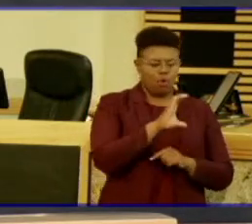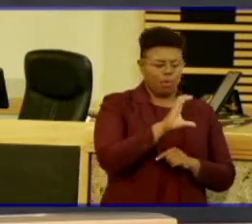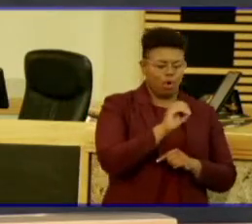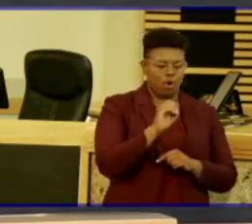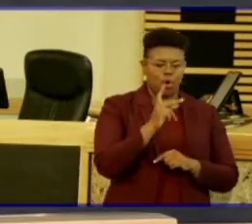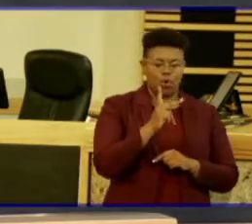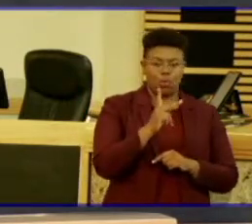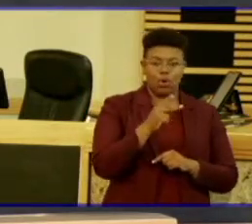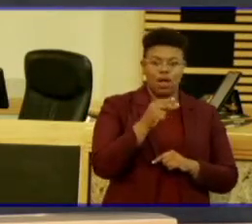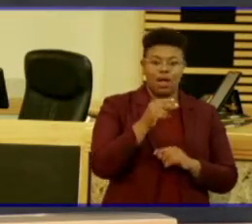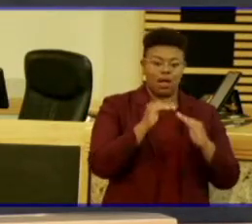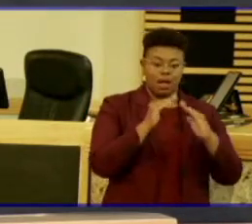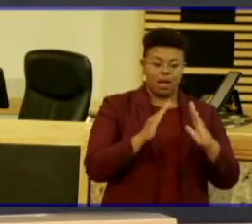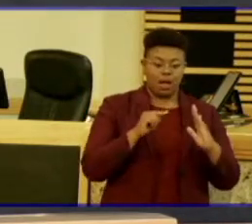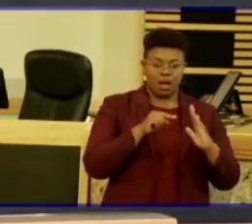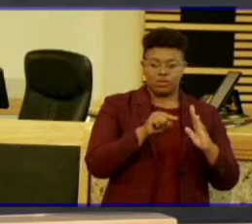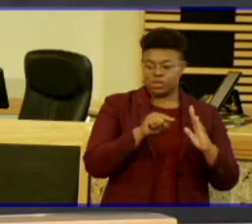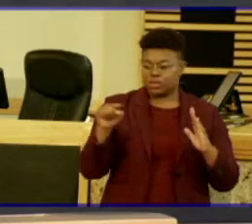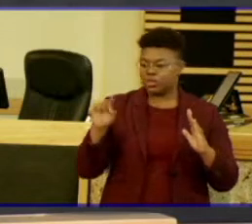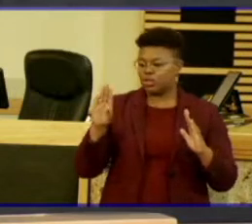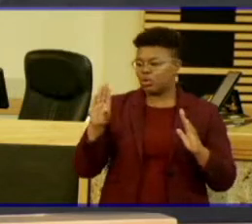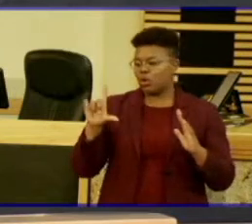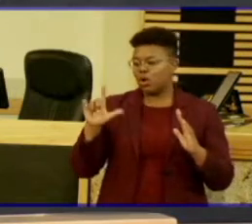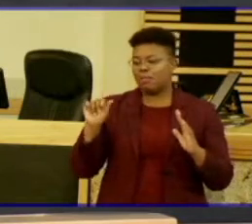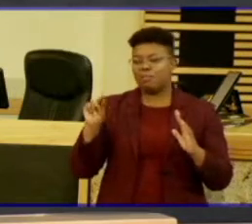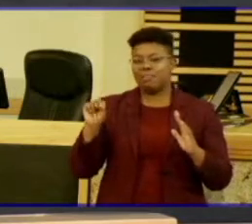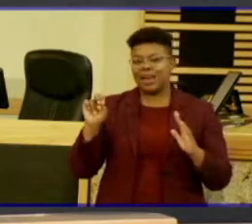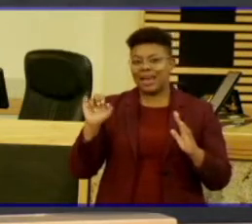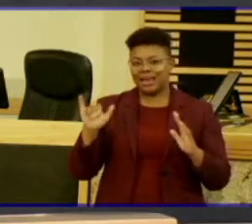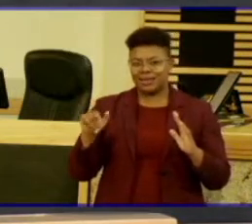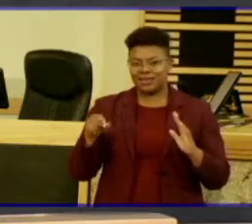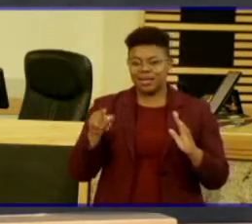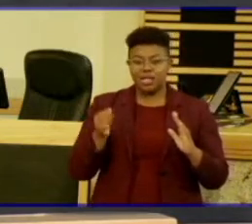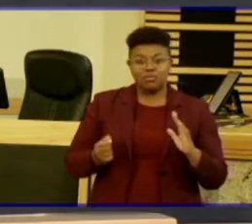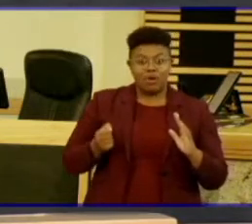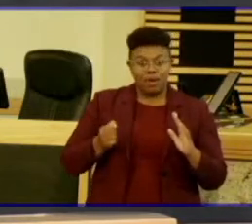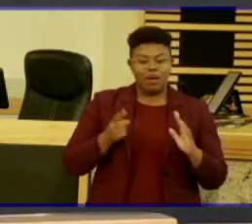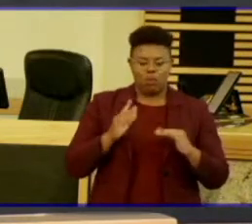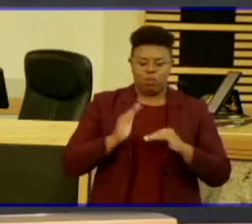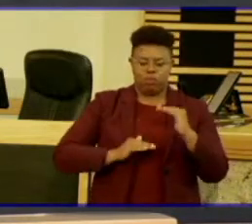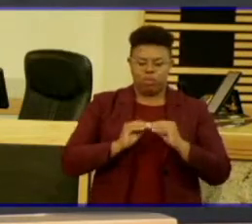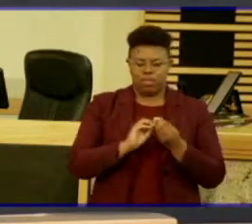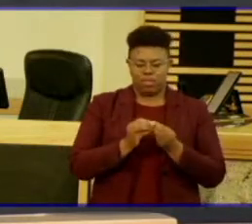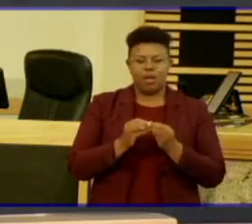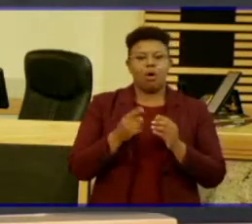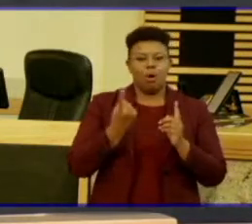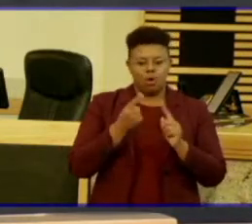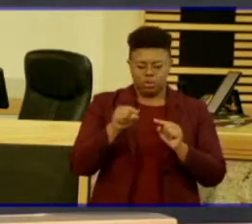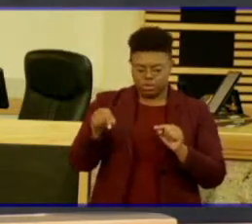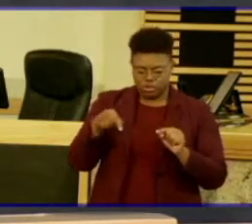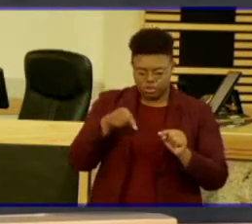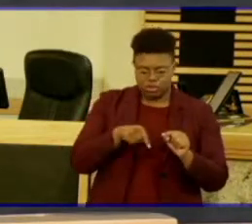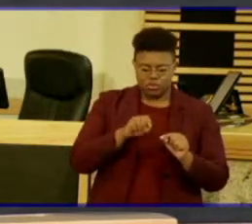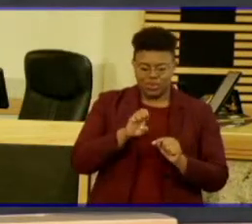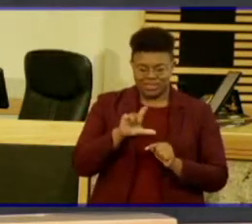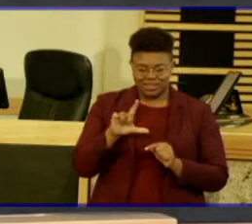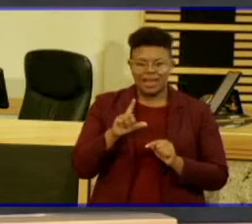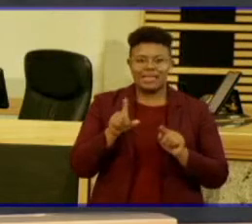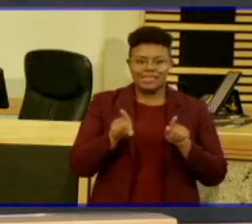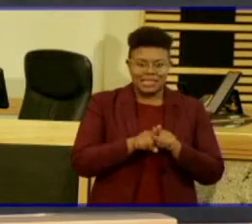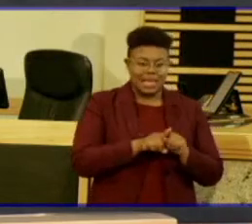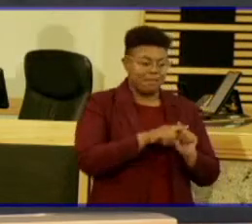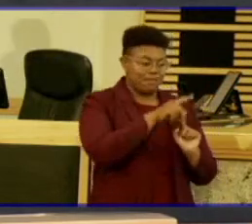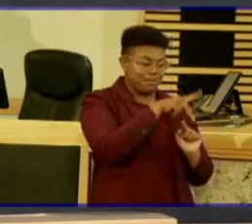to Mthatha are currently being restored. This will enable transshipment of containers from Port Elizabeth to East London